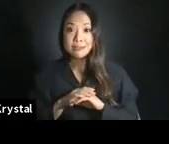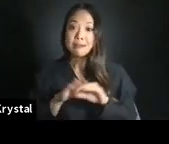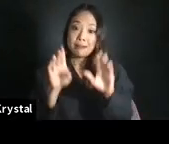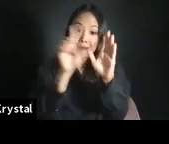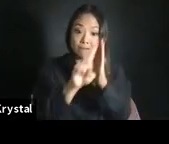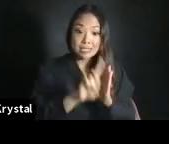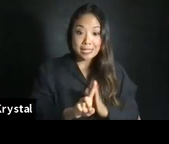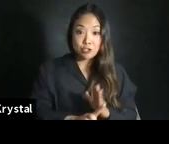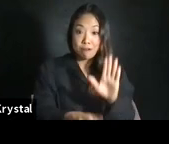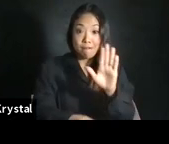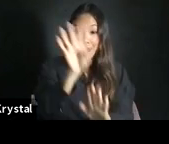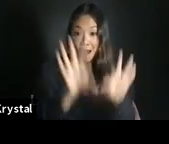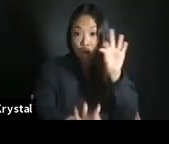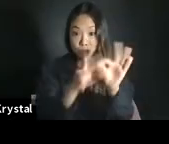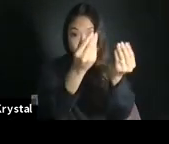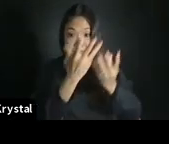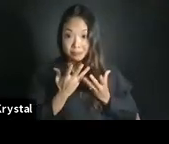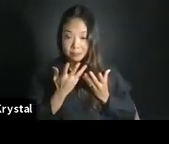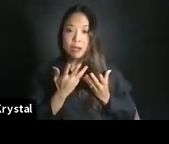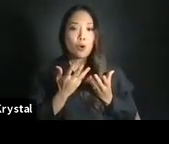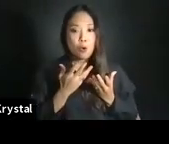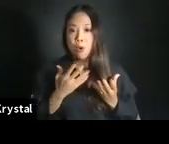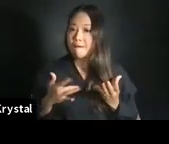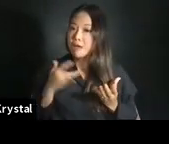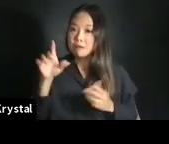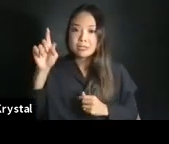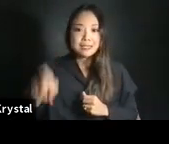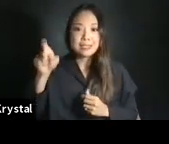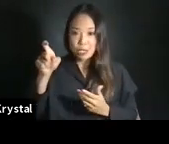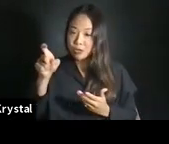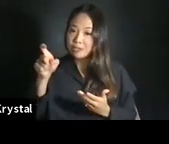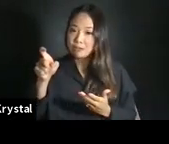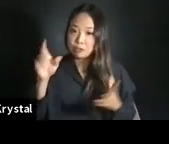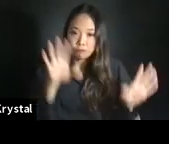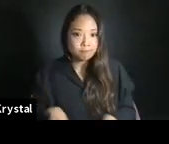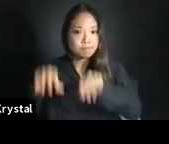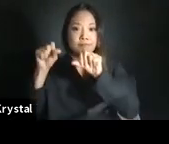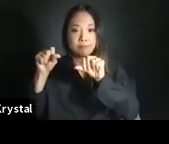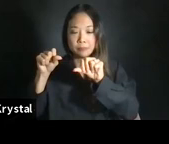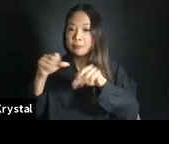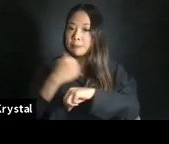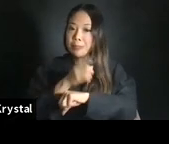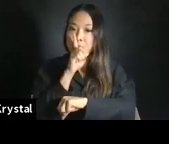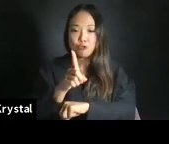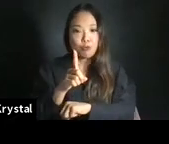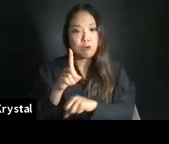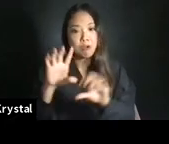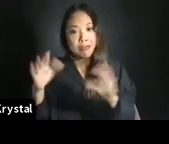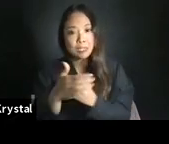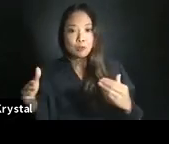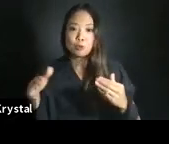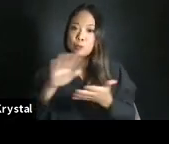me i felt it was necessary to take swift action to foster a safe and respectful teaching and learning environment